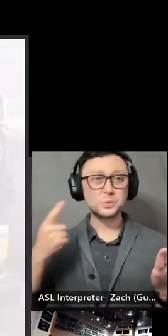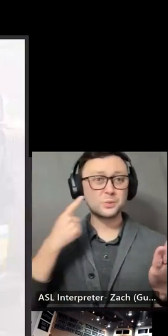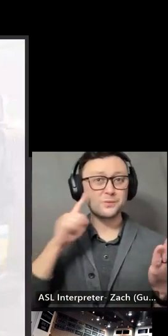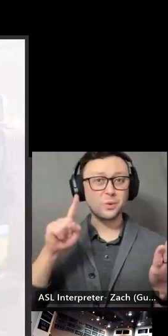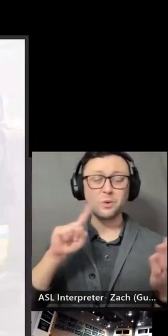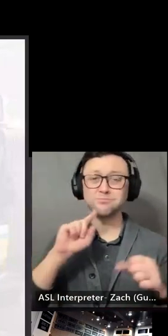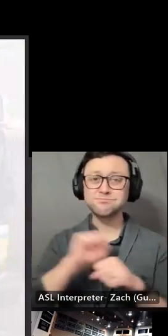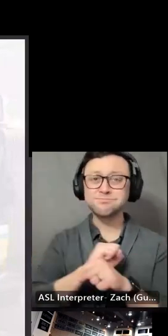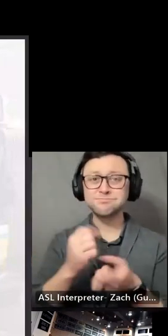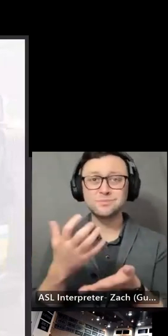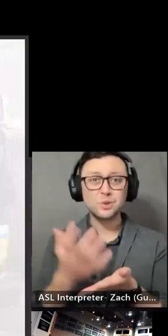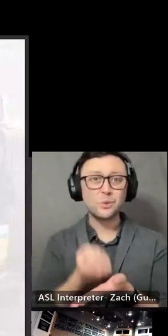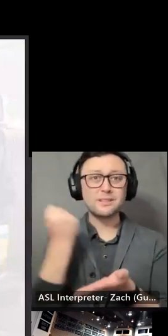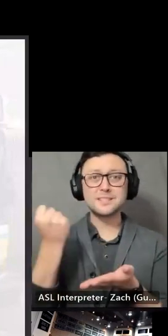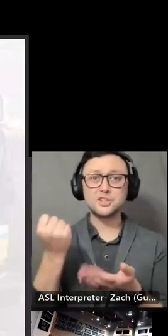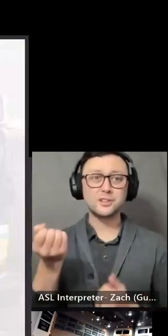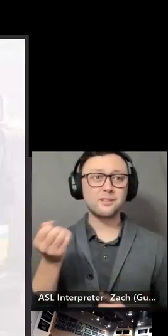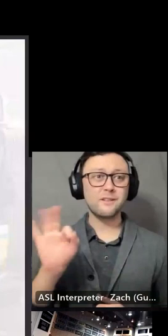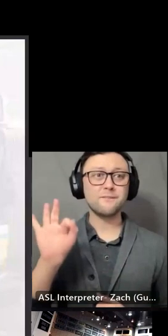utilization